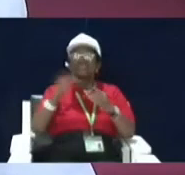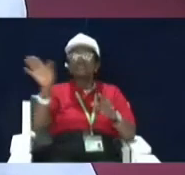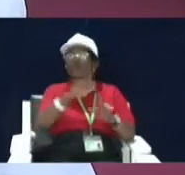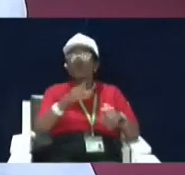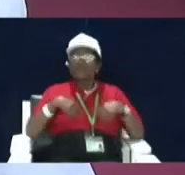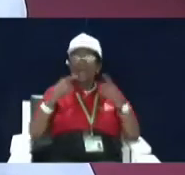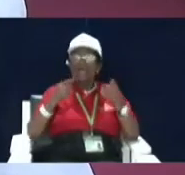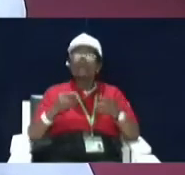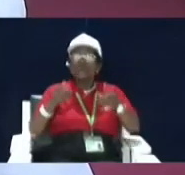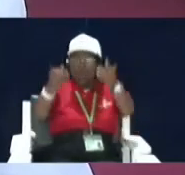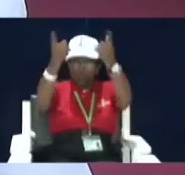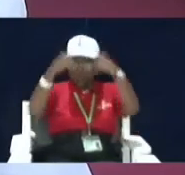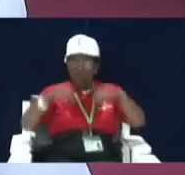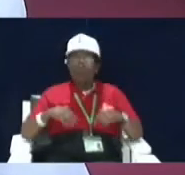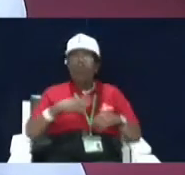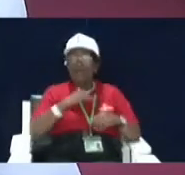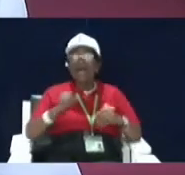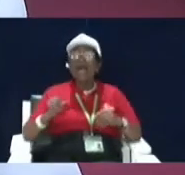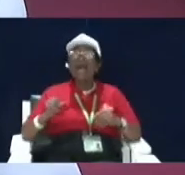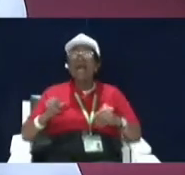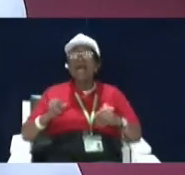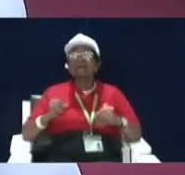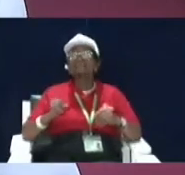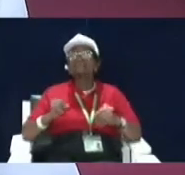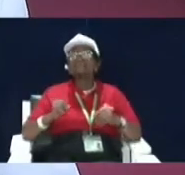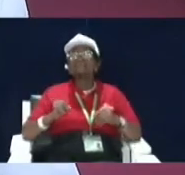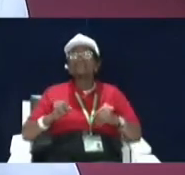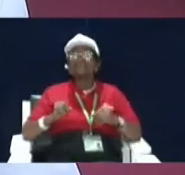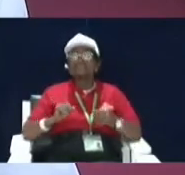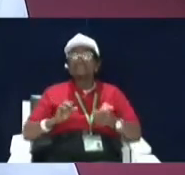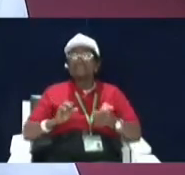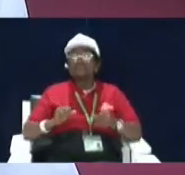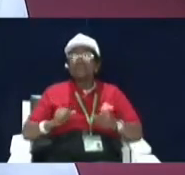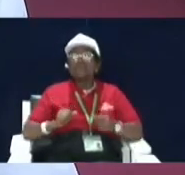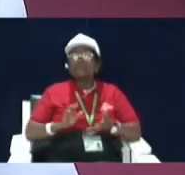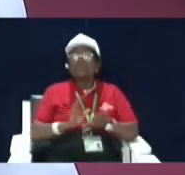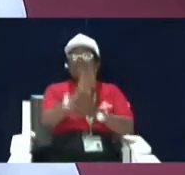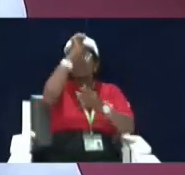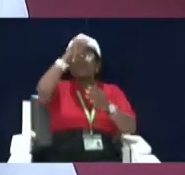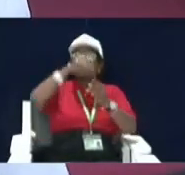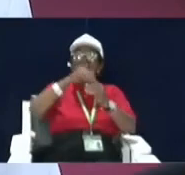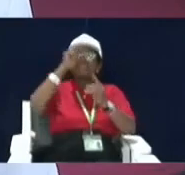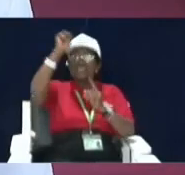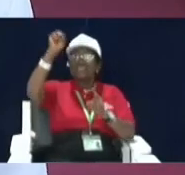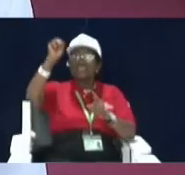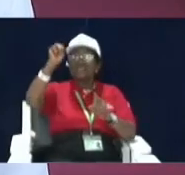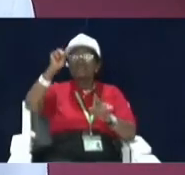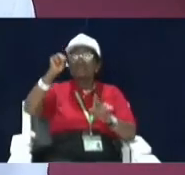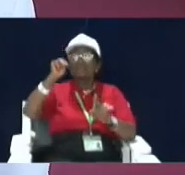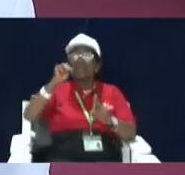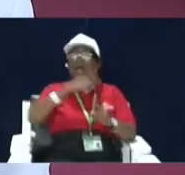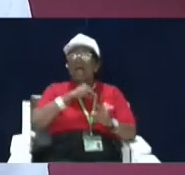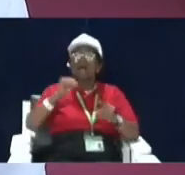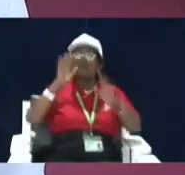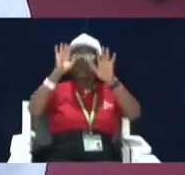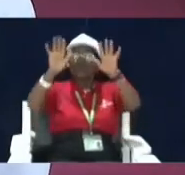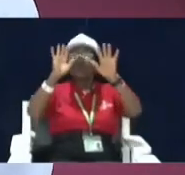your sins and your wonders will begin. I'm counting now.